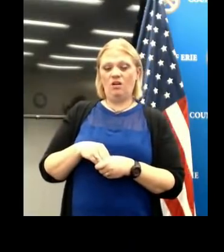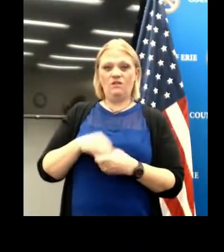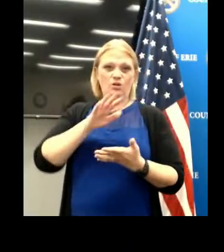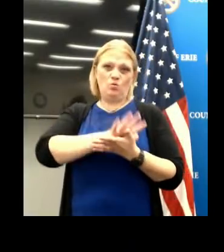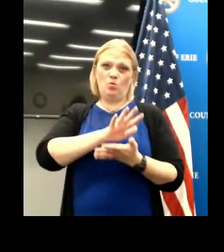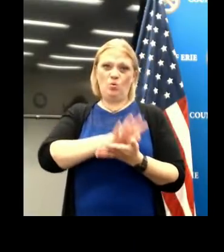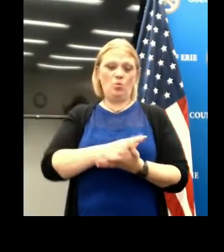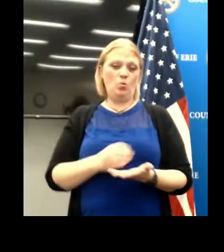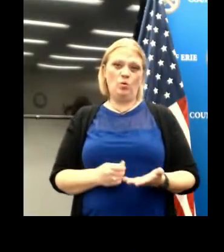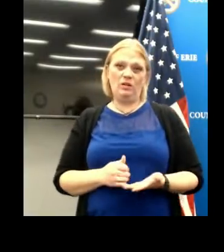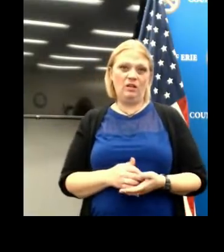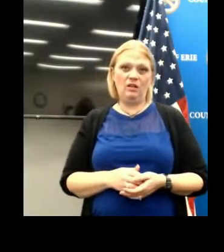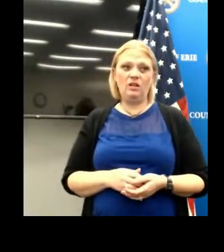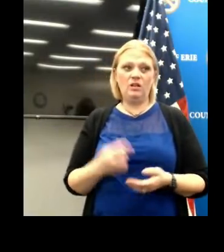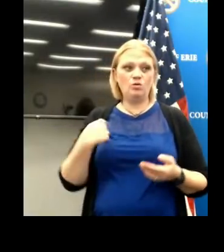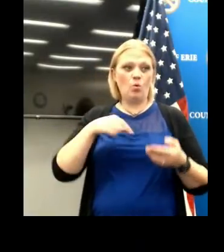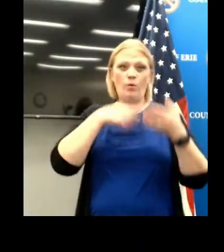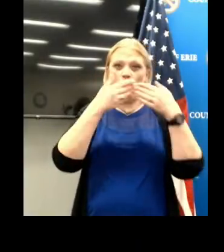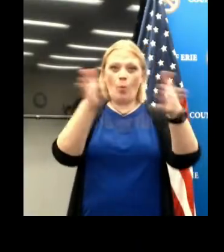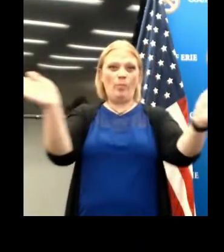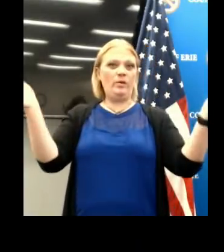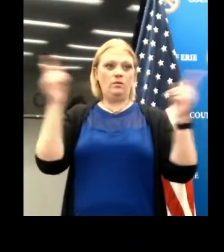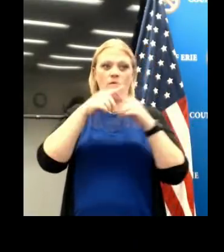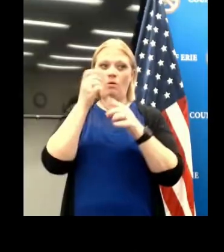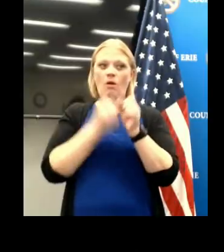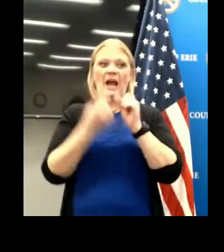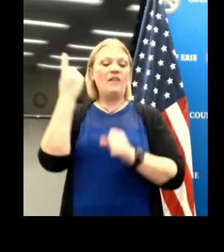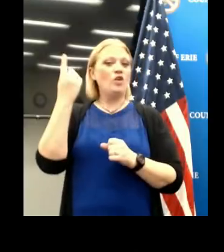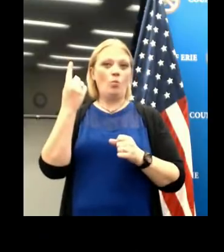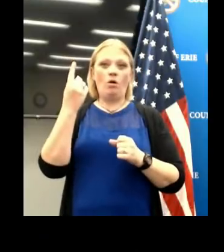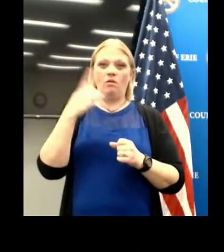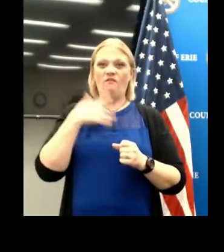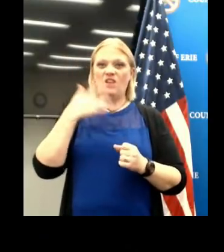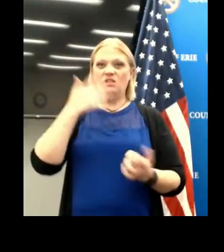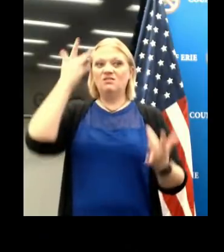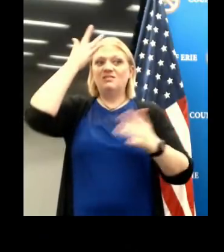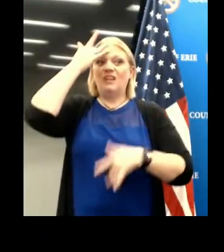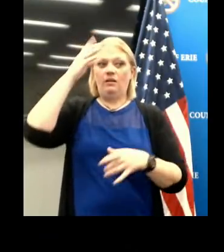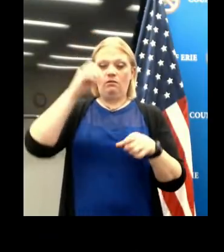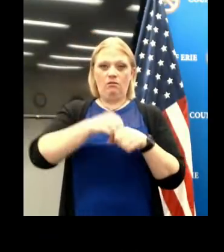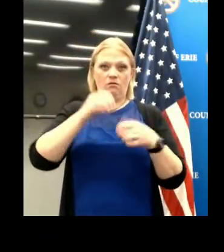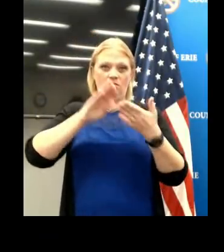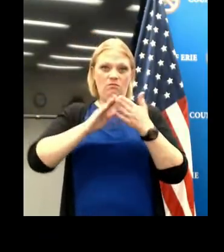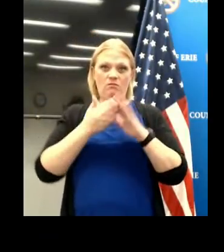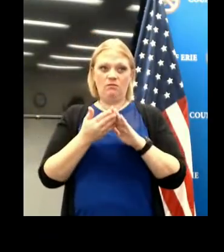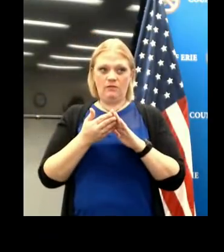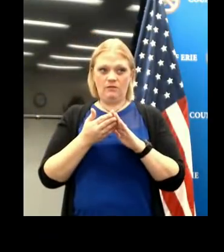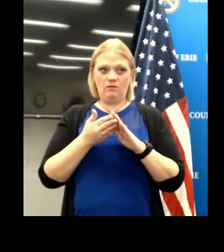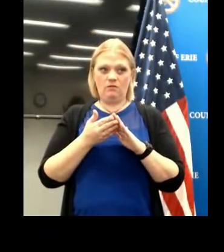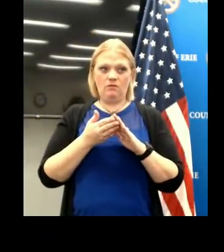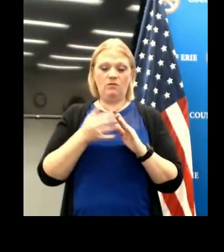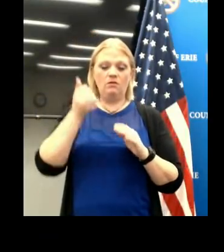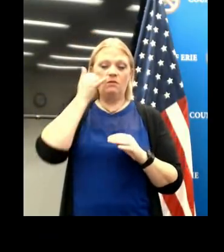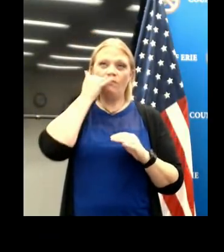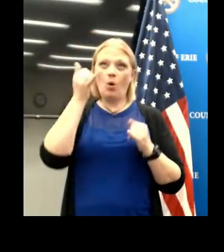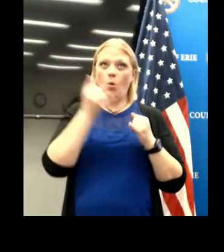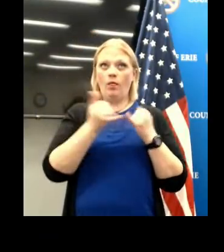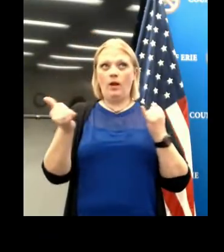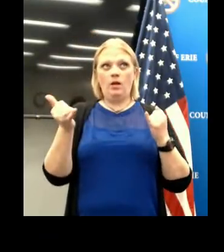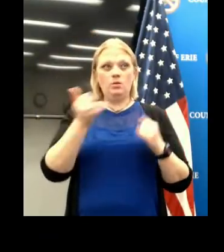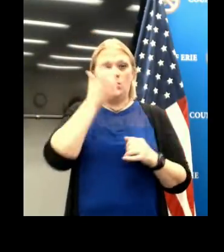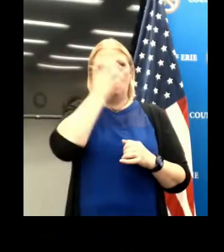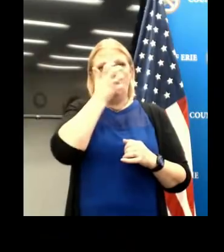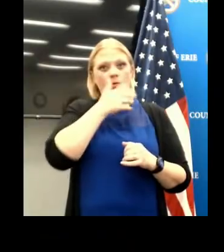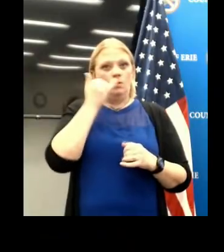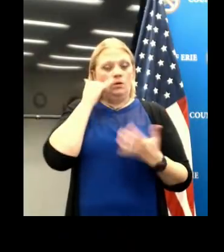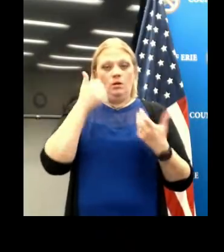to grades 12. So we're opening this up to everybody who's symptomatic in the community. So our phone lines are, if you've tried to